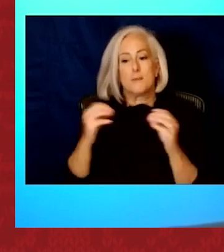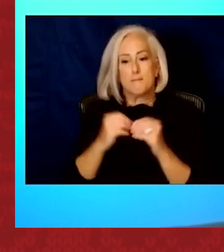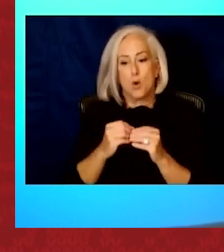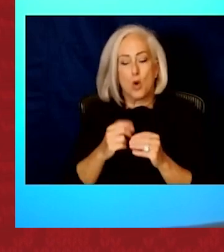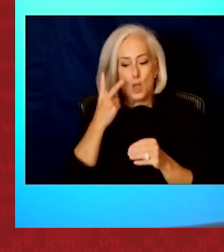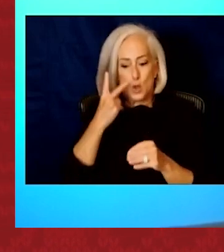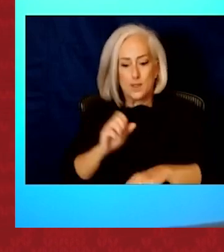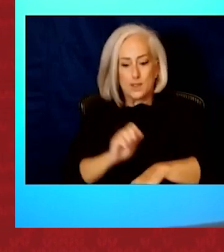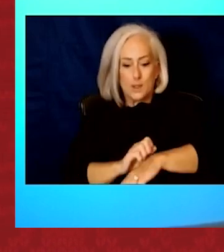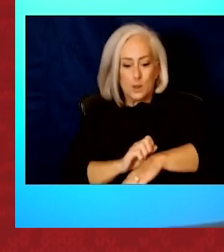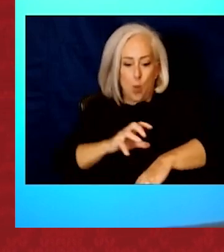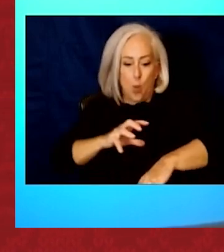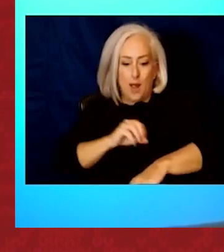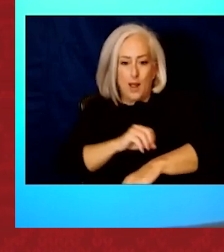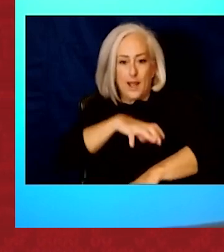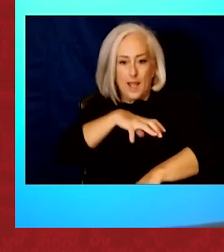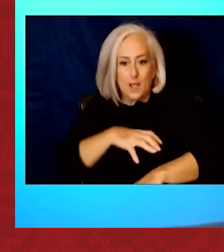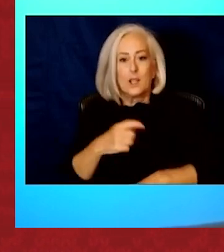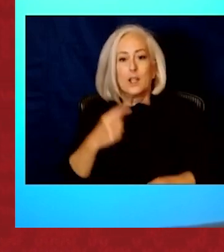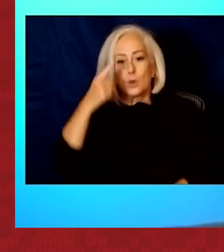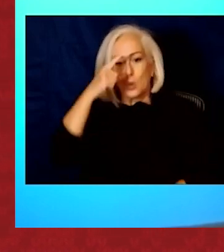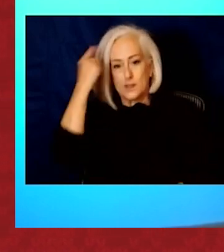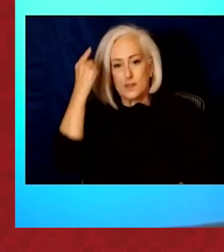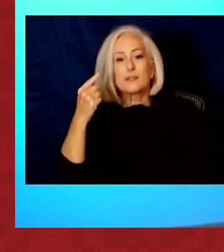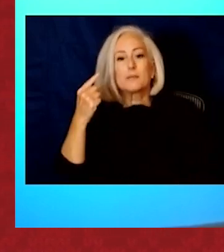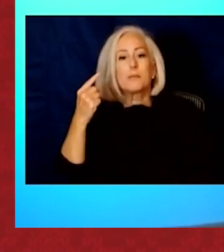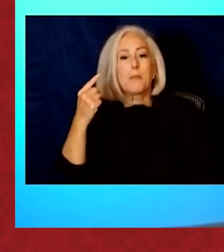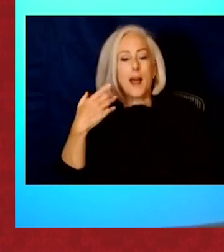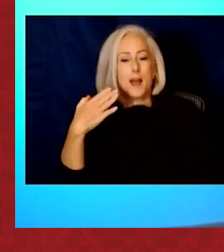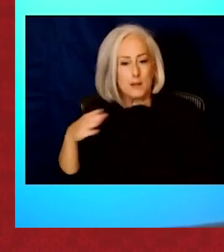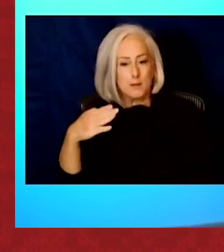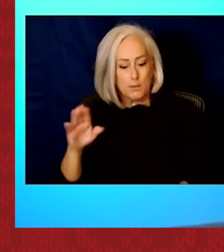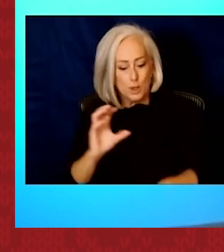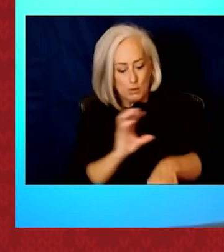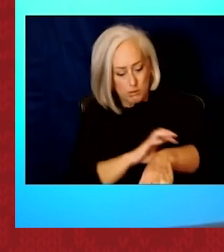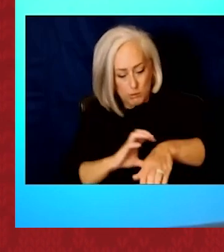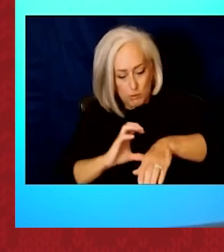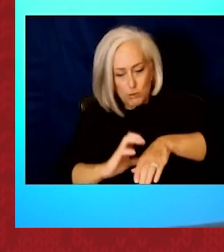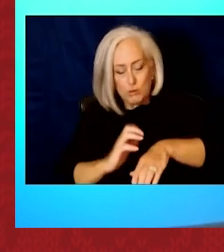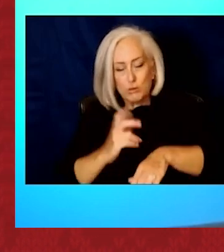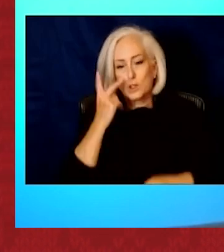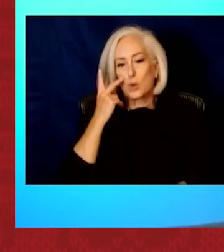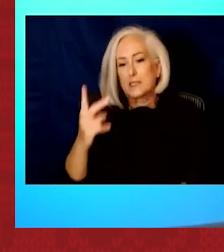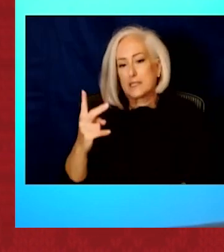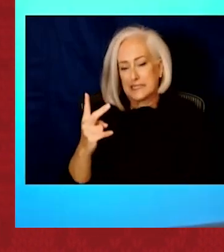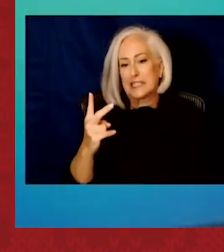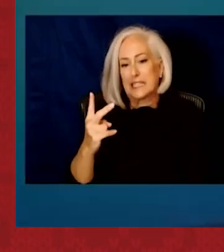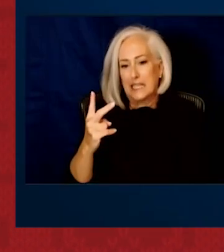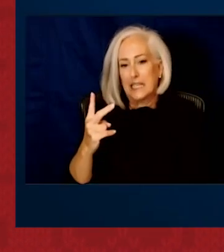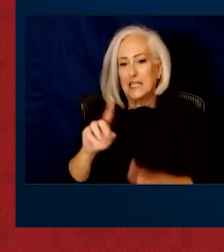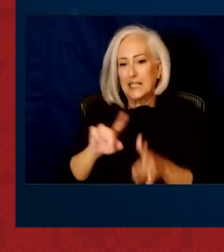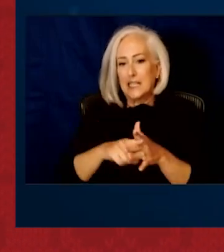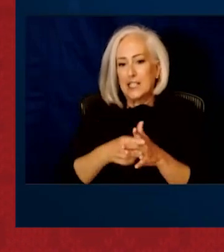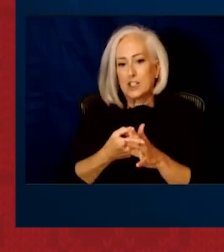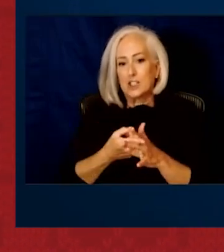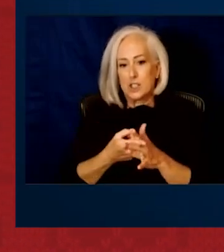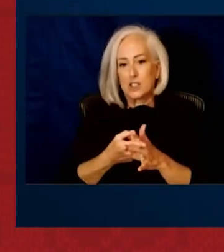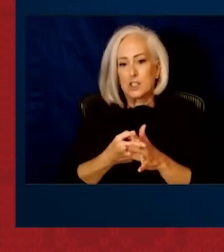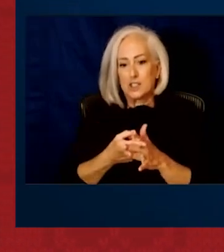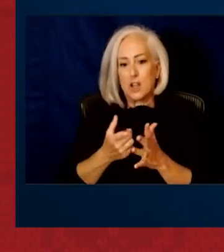some of the pictures, it's kind of that bruising, that ecchymosis there. And that's what it does. It kind of begins to digest you a little